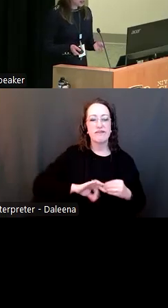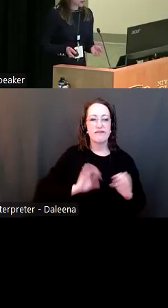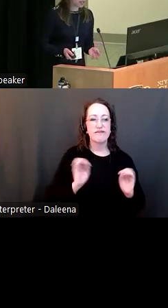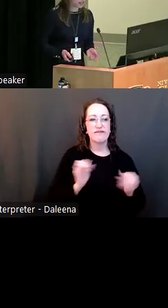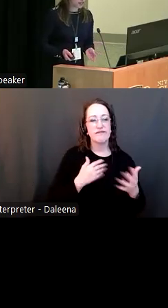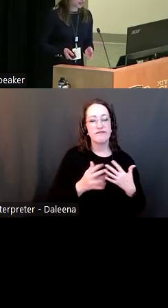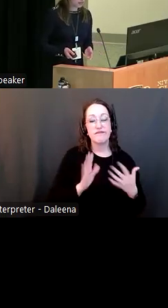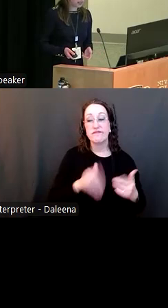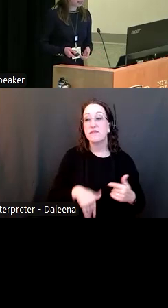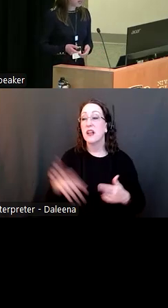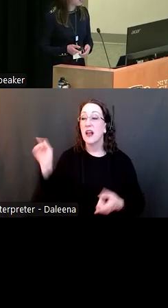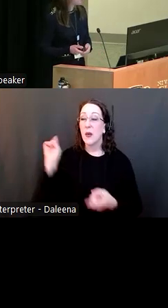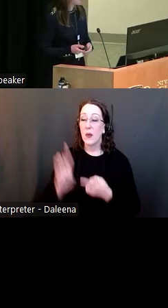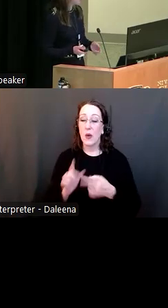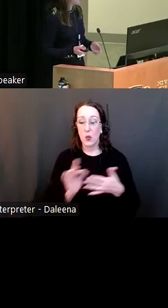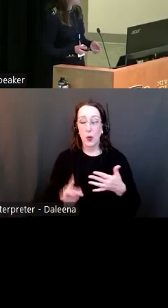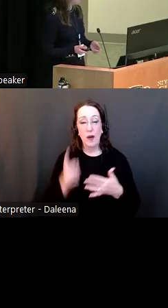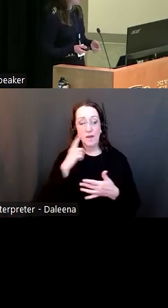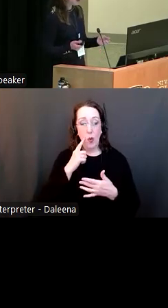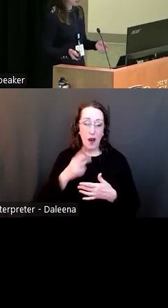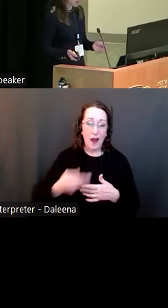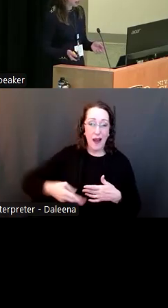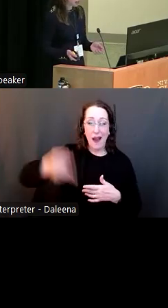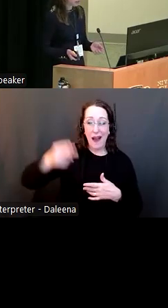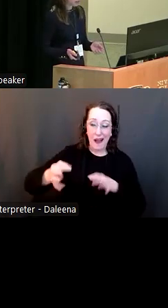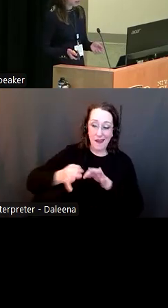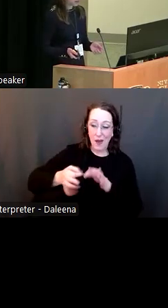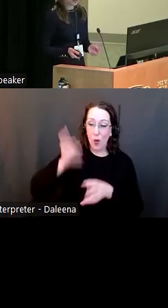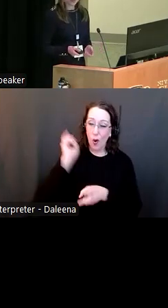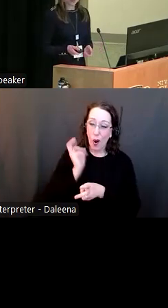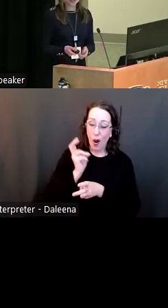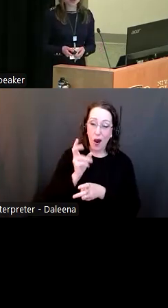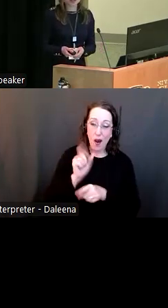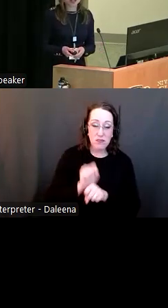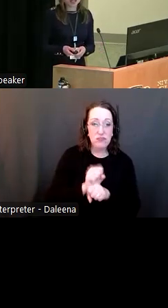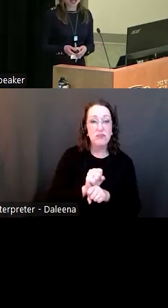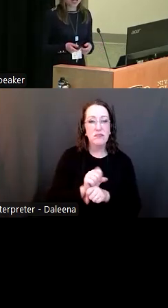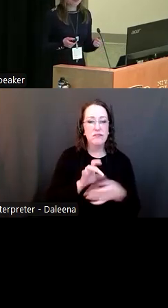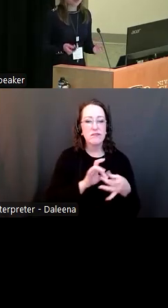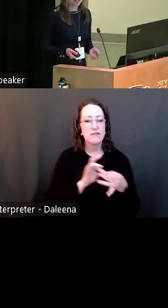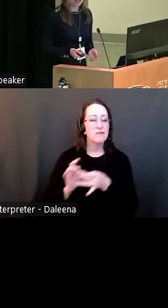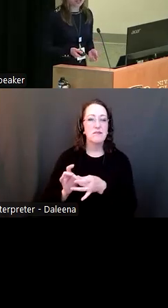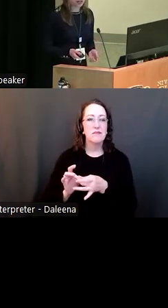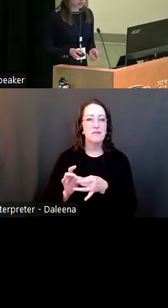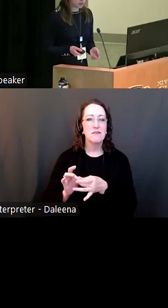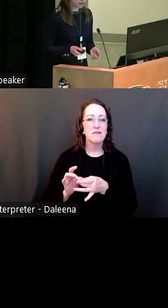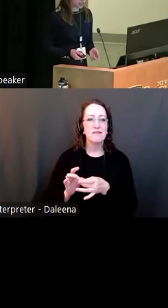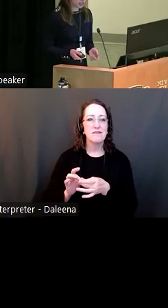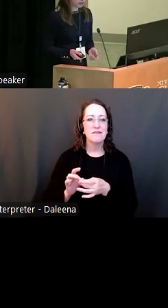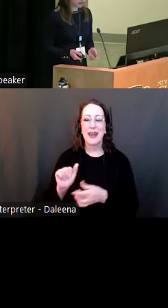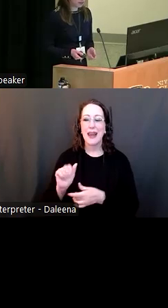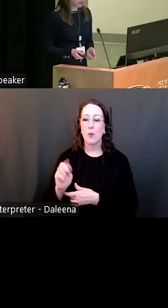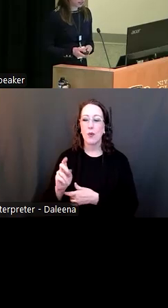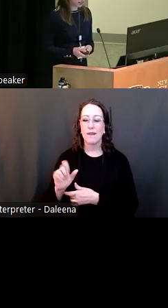Fewer choices to complete the high value hard task was associated with amotivation symptom